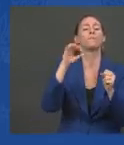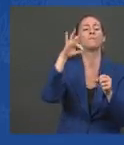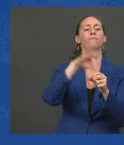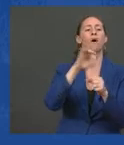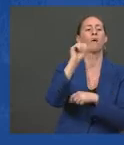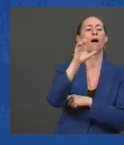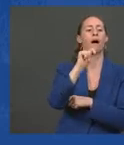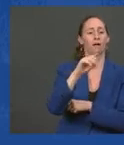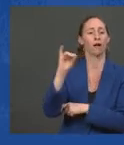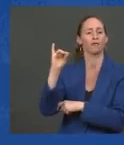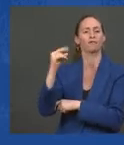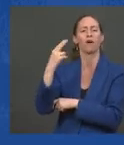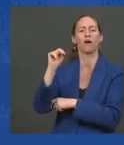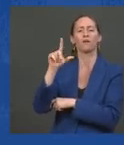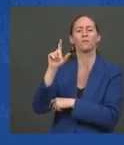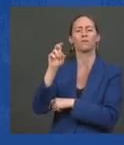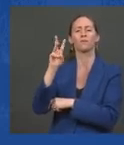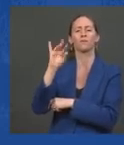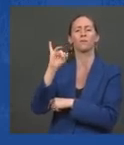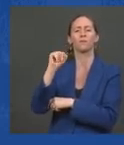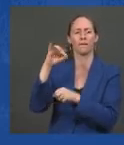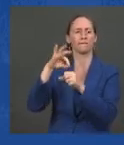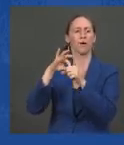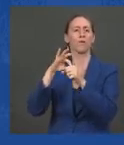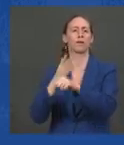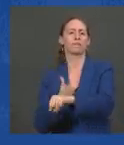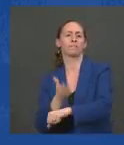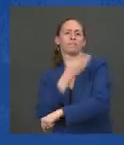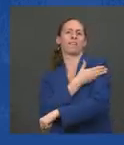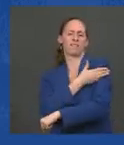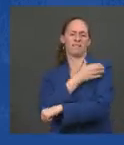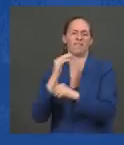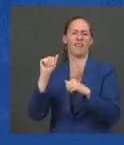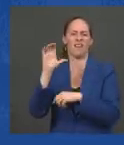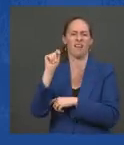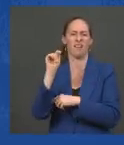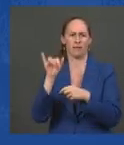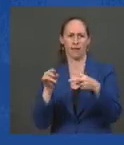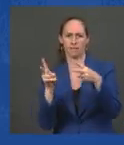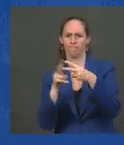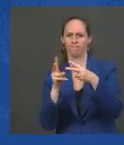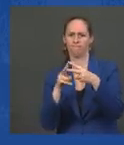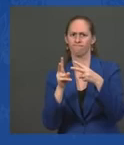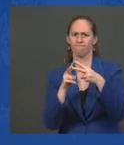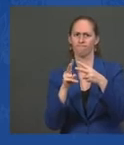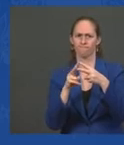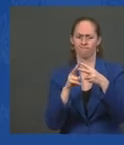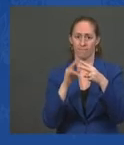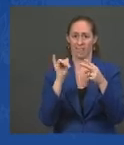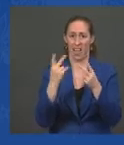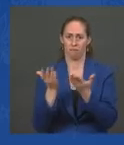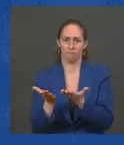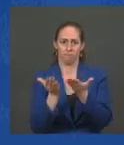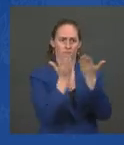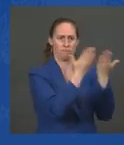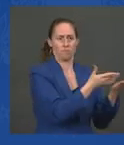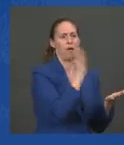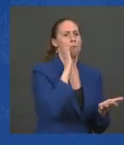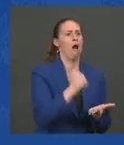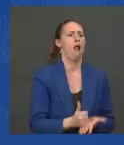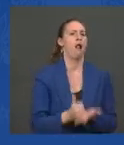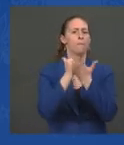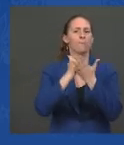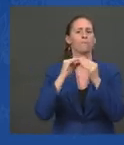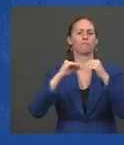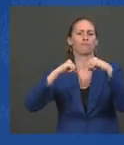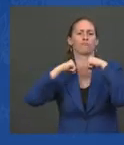Act. These two bills are among the broadest efforts to protect and strengthen the right to vote since